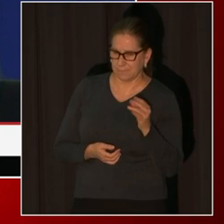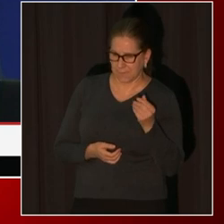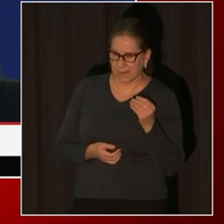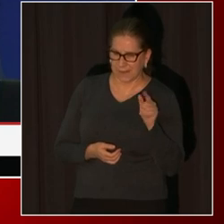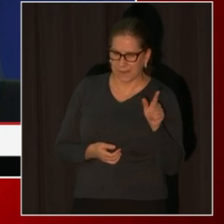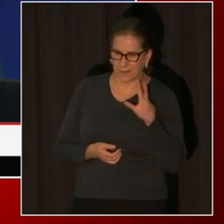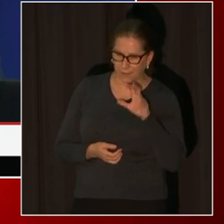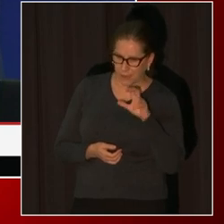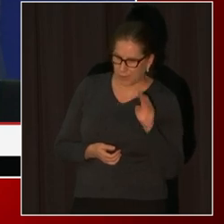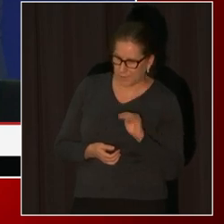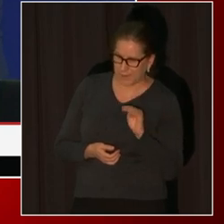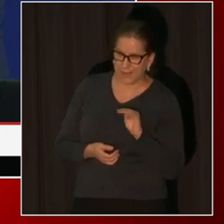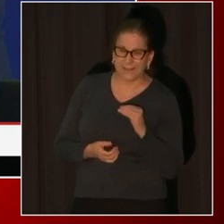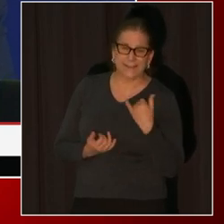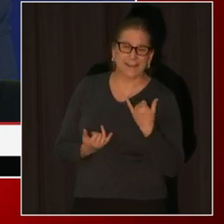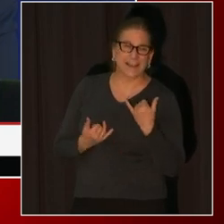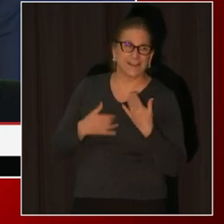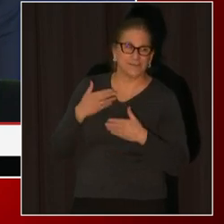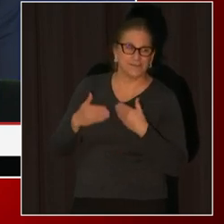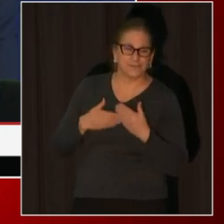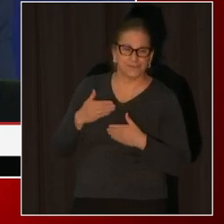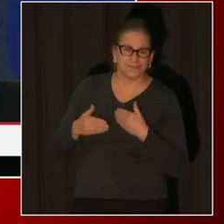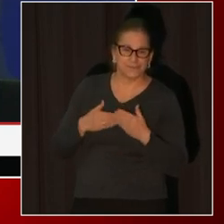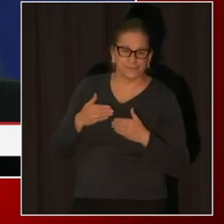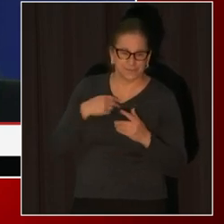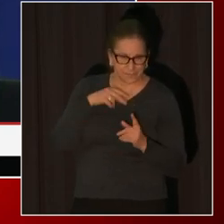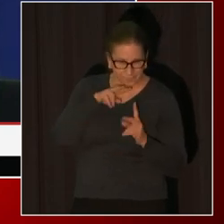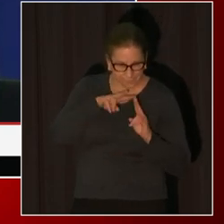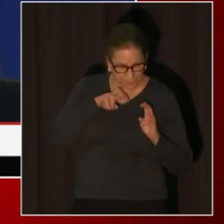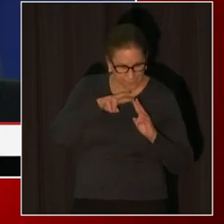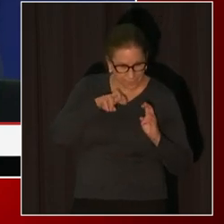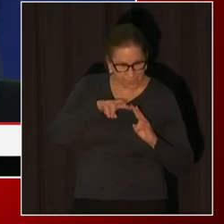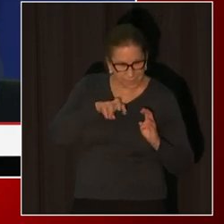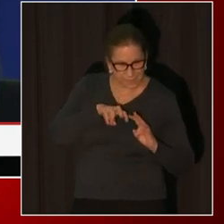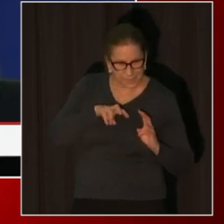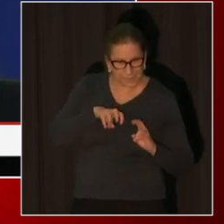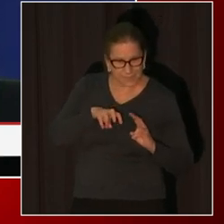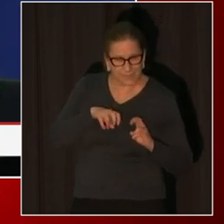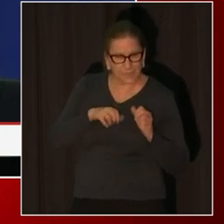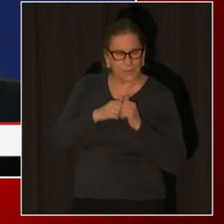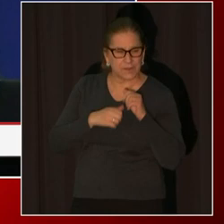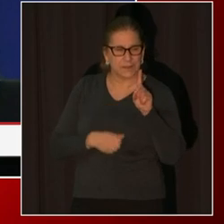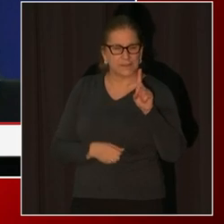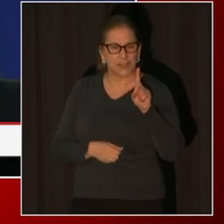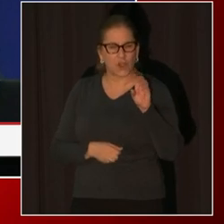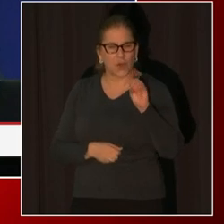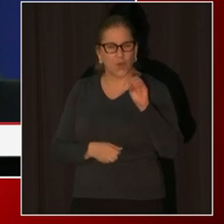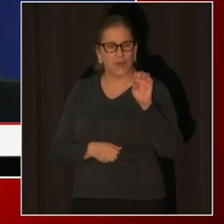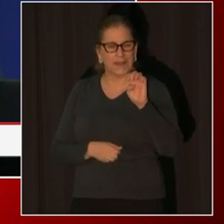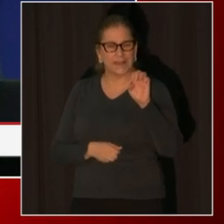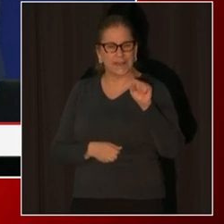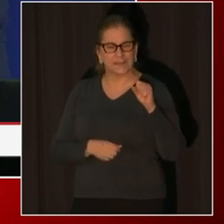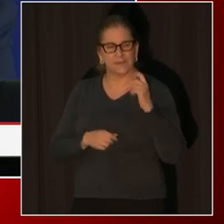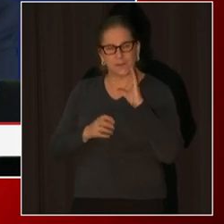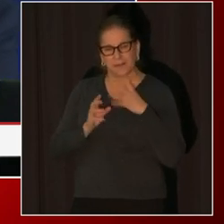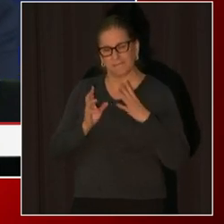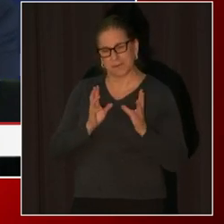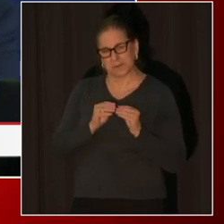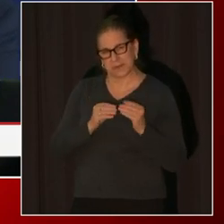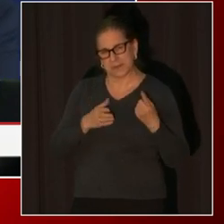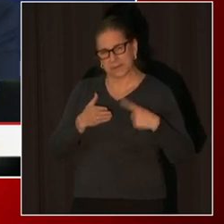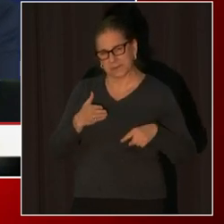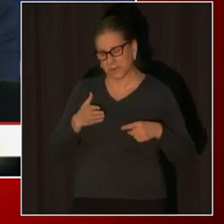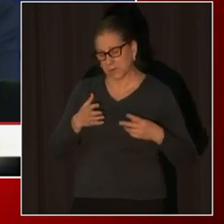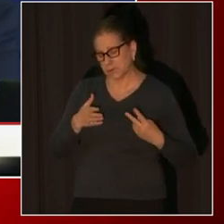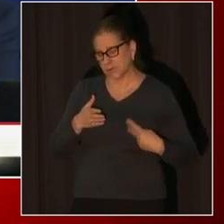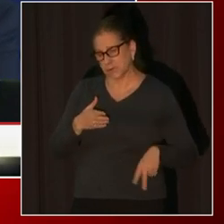the process of looking at that, along with DOES. We'll be meeting in the coming weeks to determine if we turn it